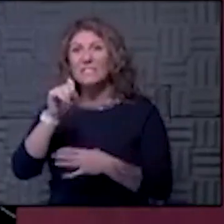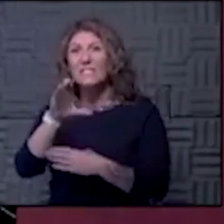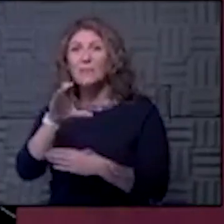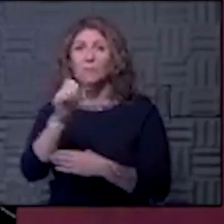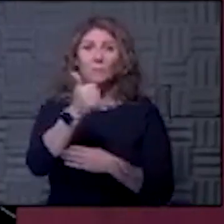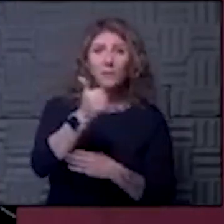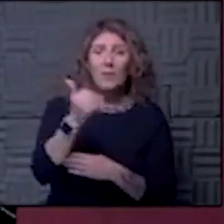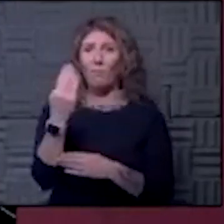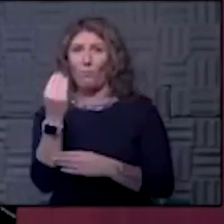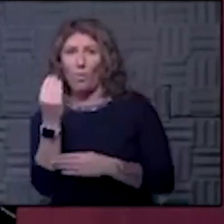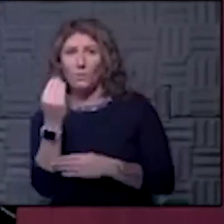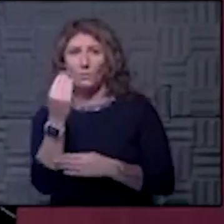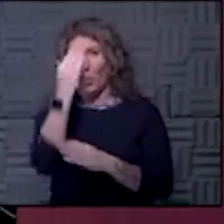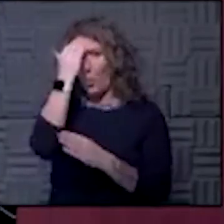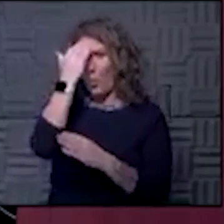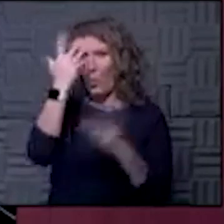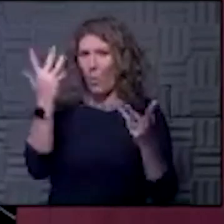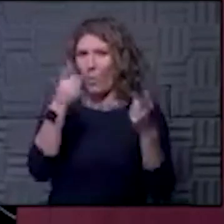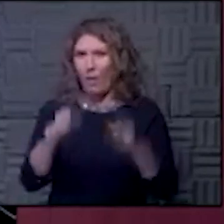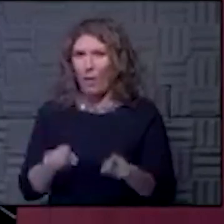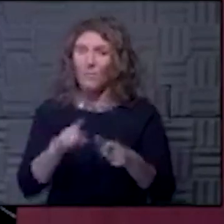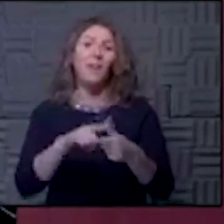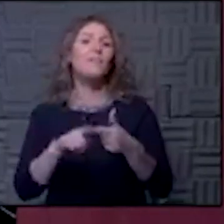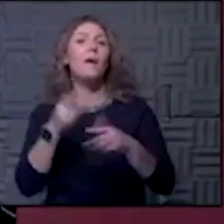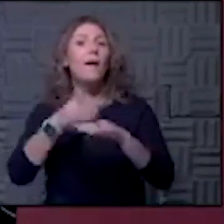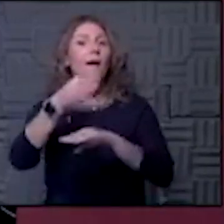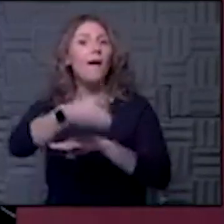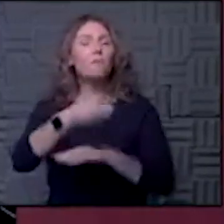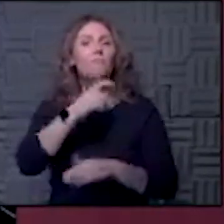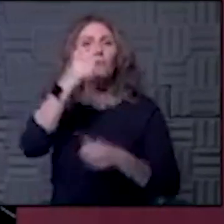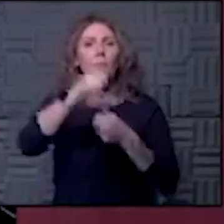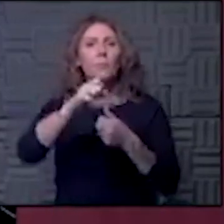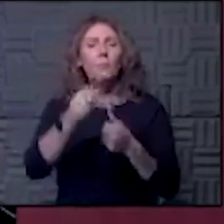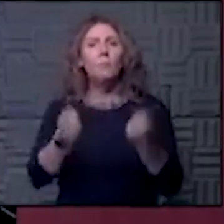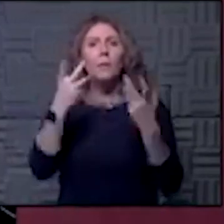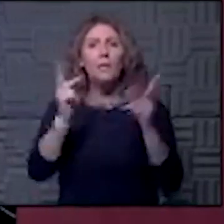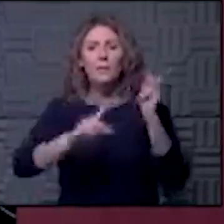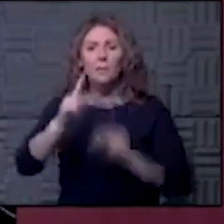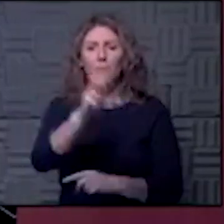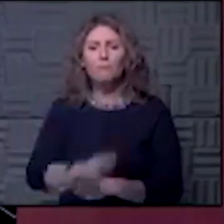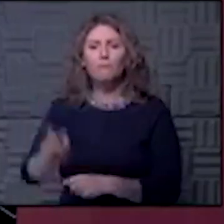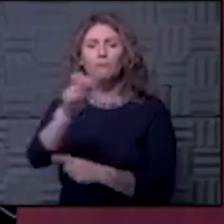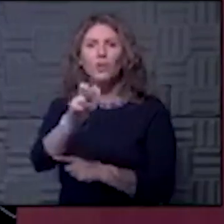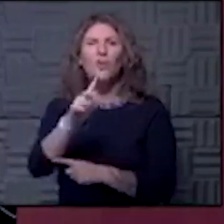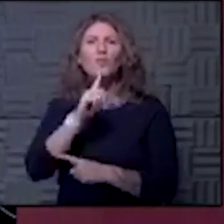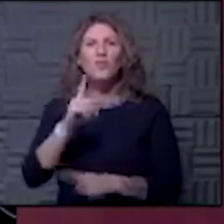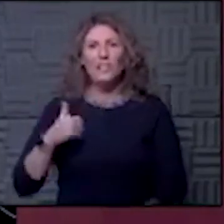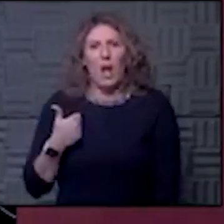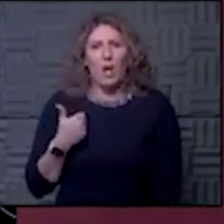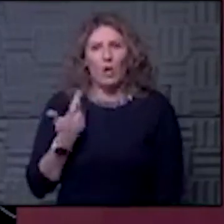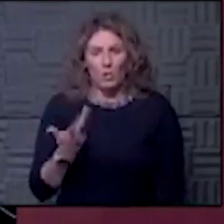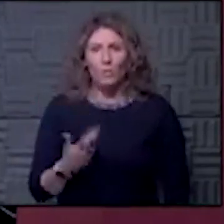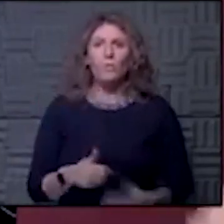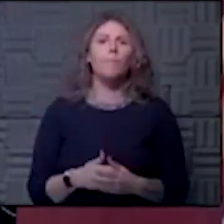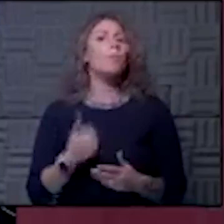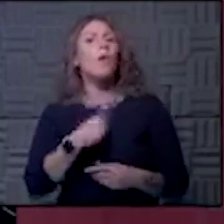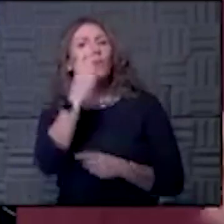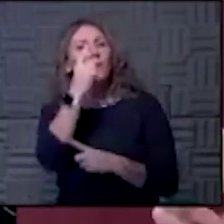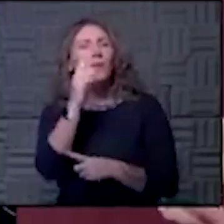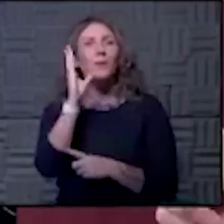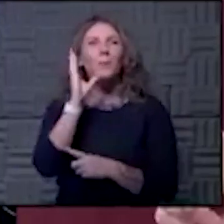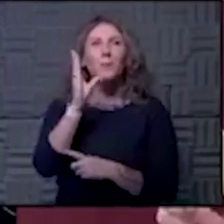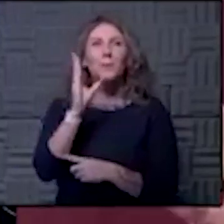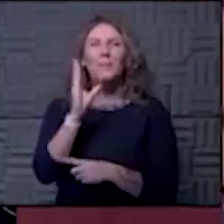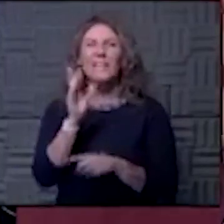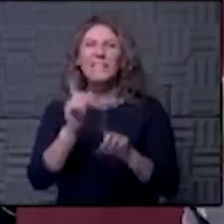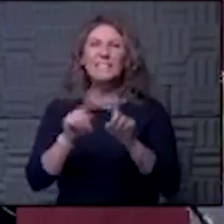know how that went. And then after that, because remember, a lot of the people that are traveling tend to be a little bit younger. Now, I think it's going to be a little